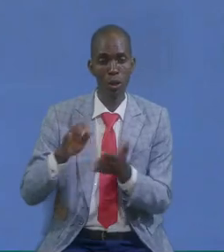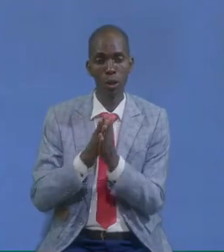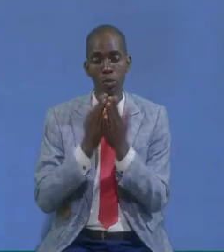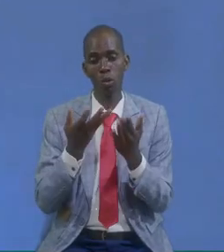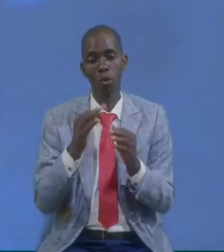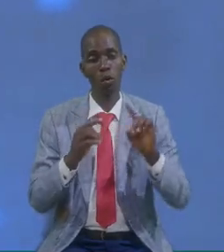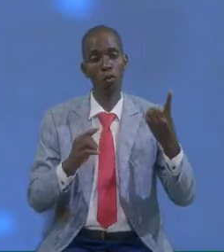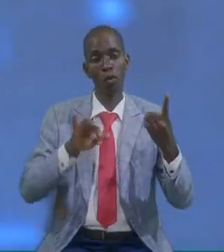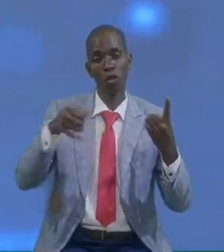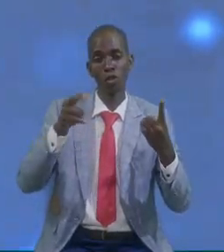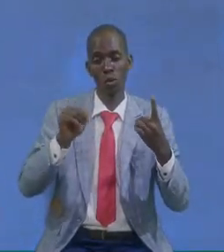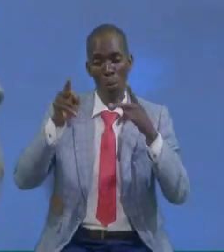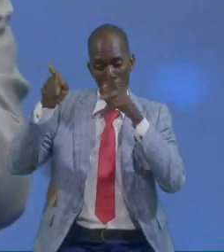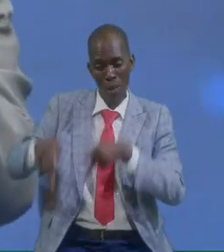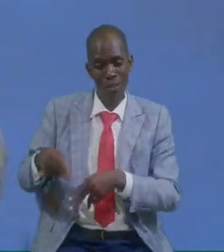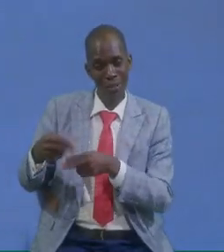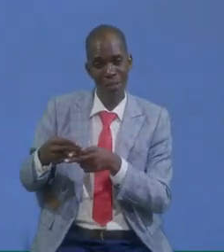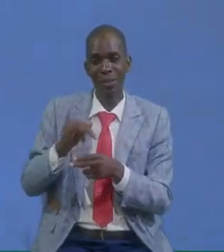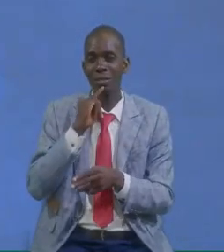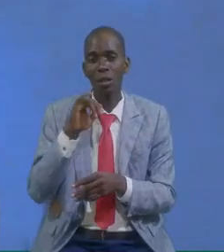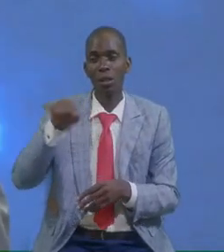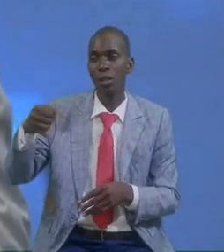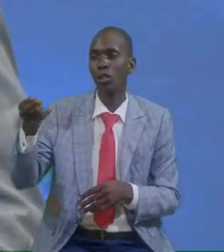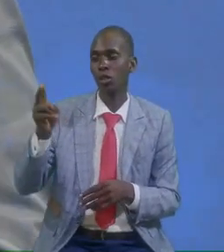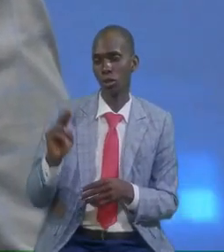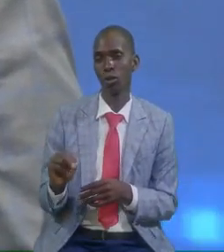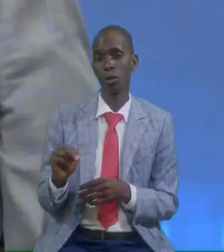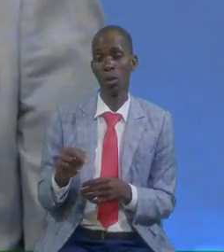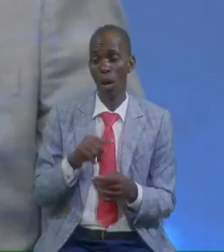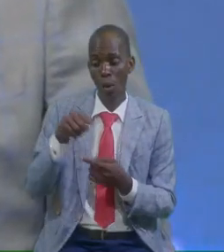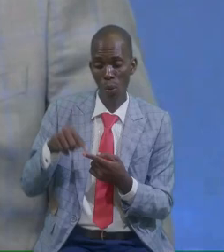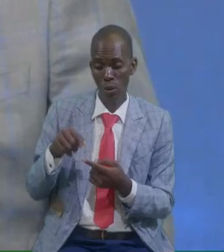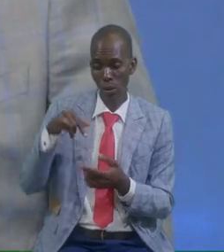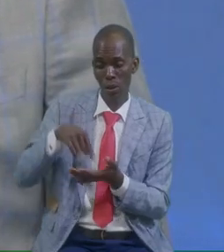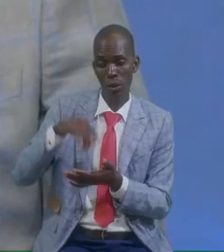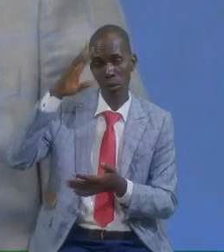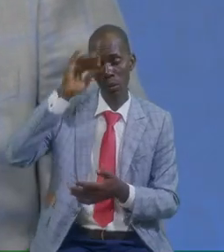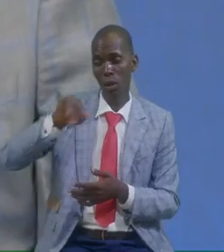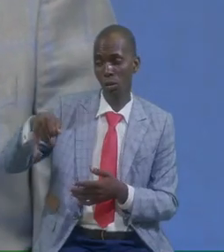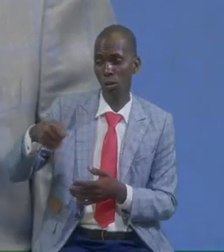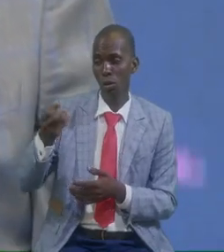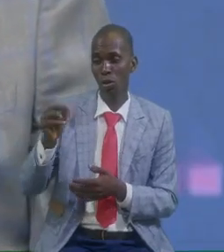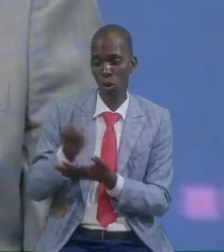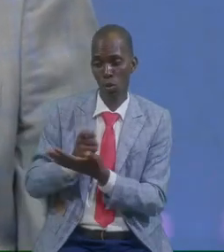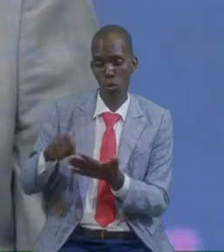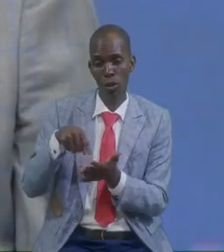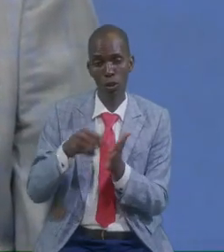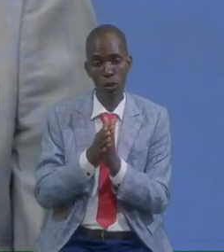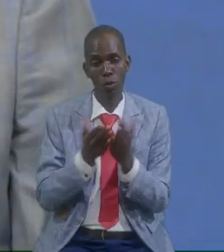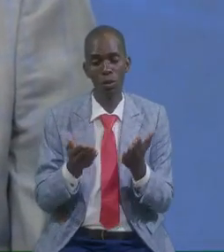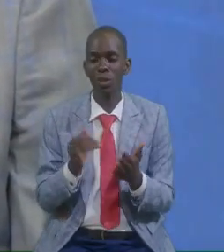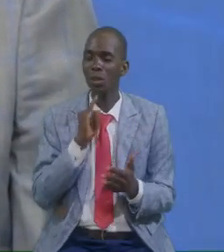is John. At this time that he wrote, he was about 95,